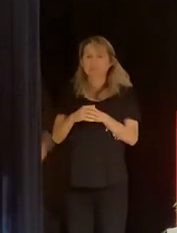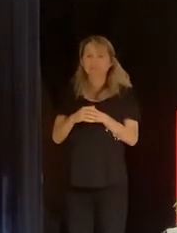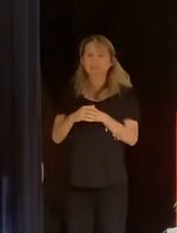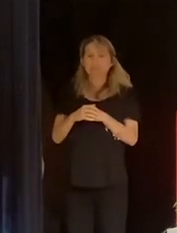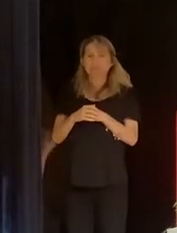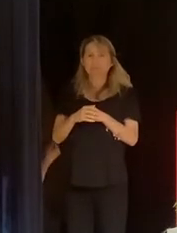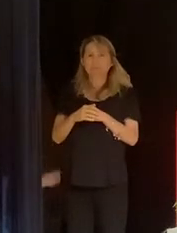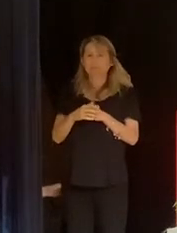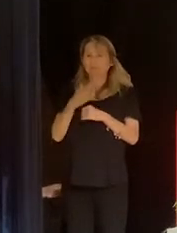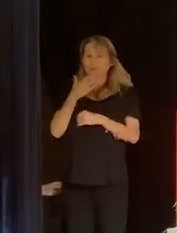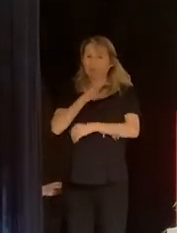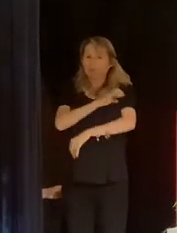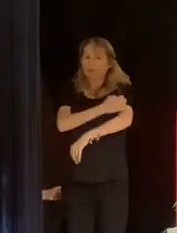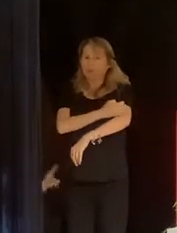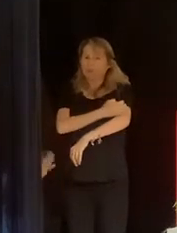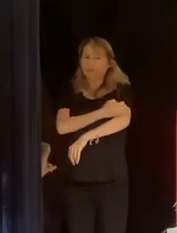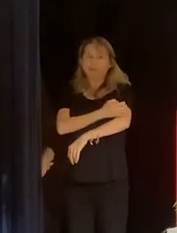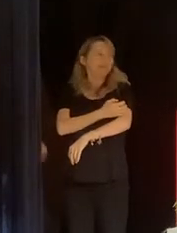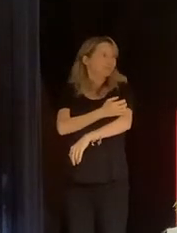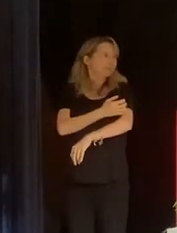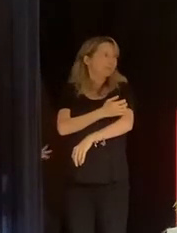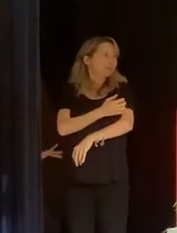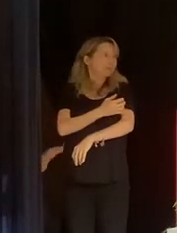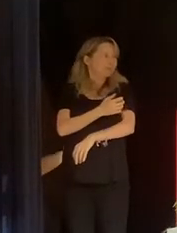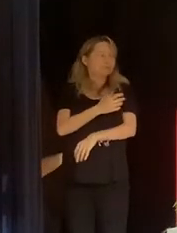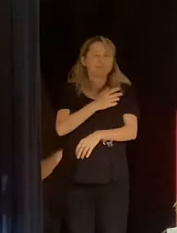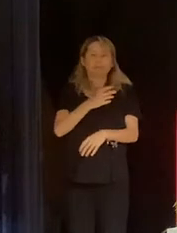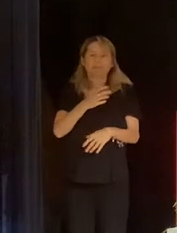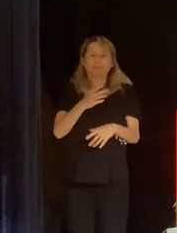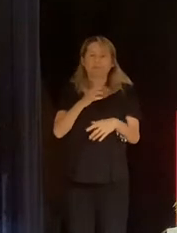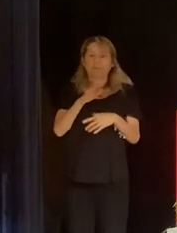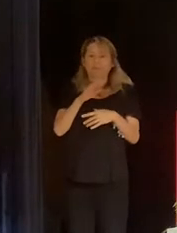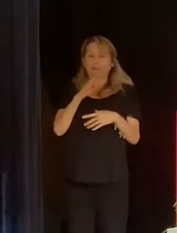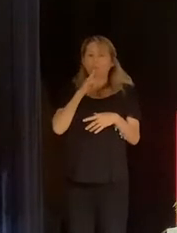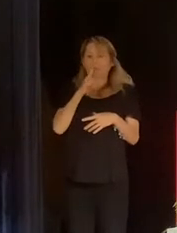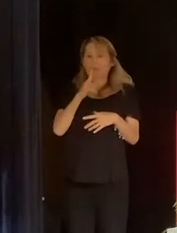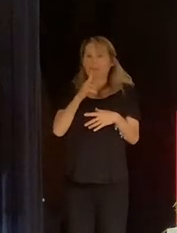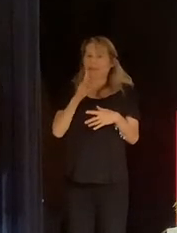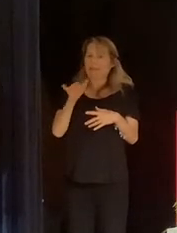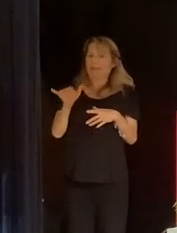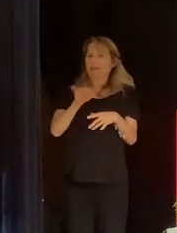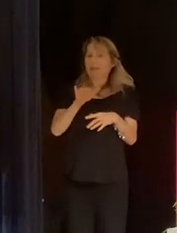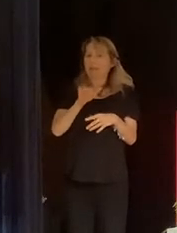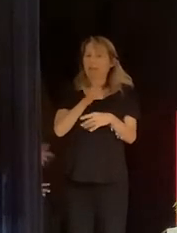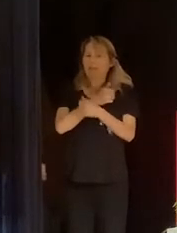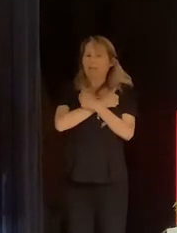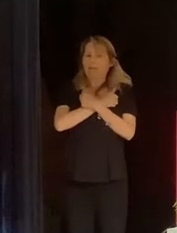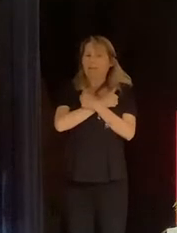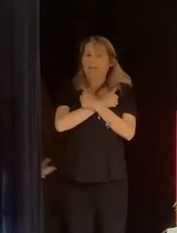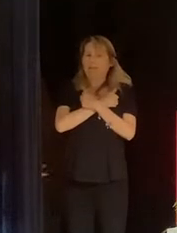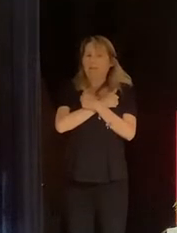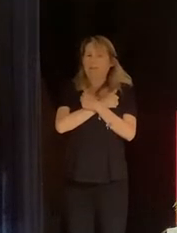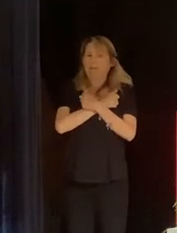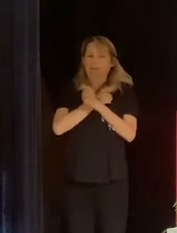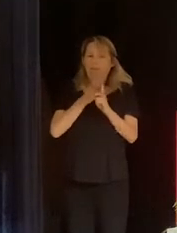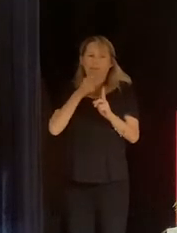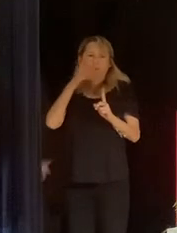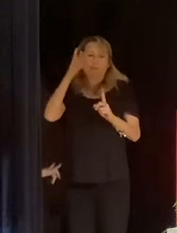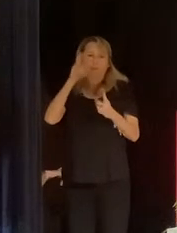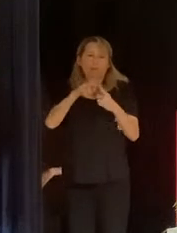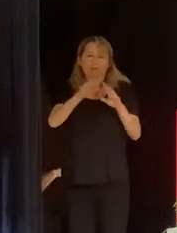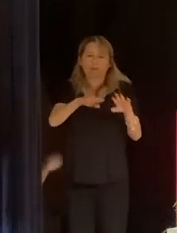energy, and a love that only parents can give their children, but are given to you each and every